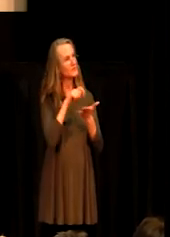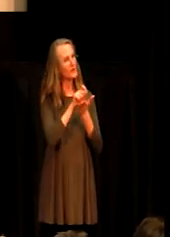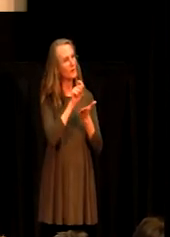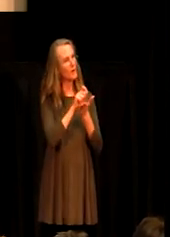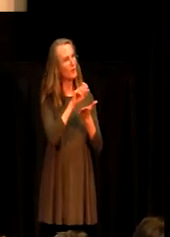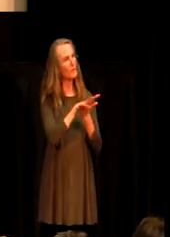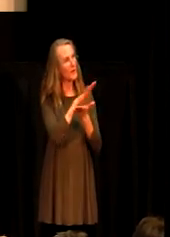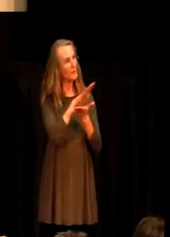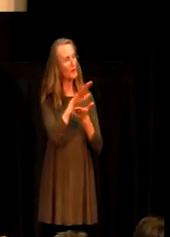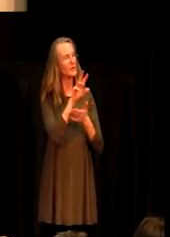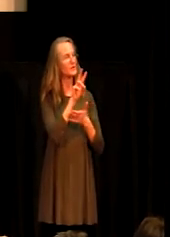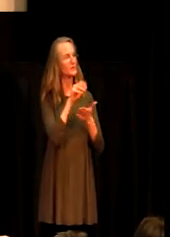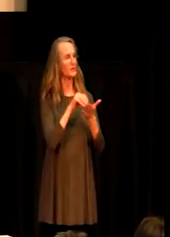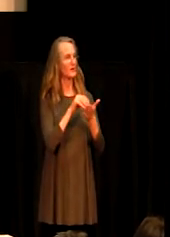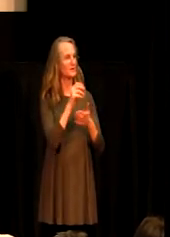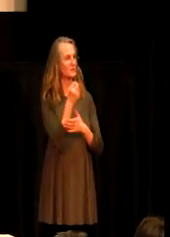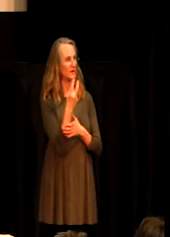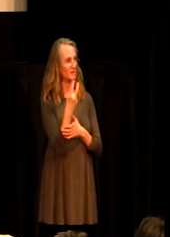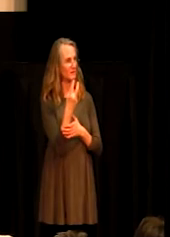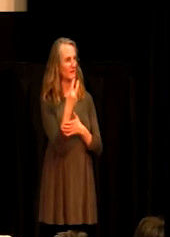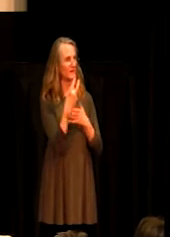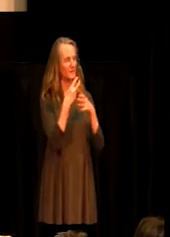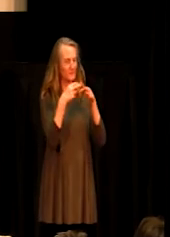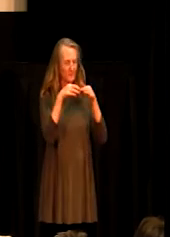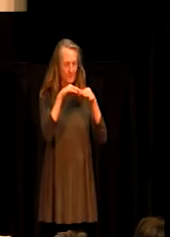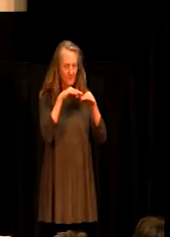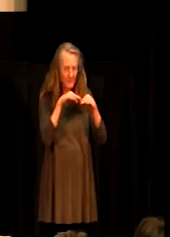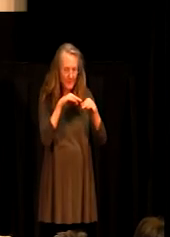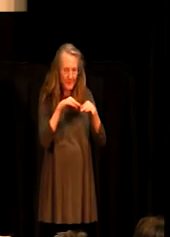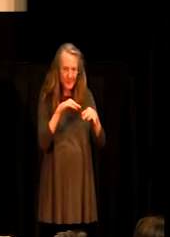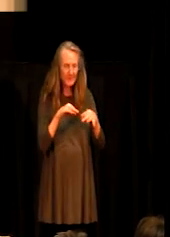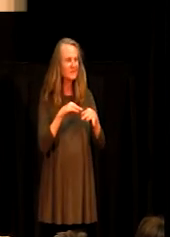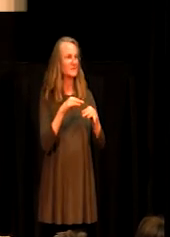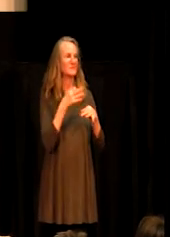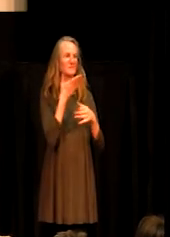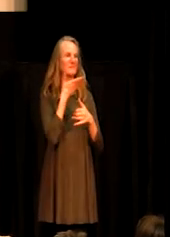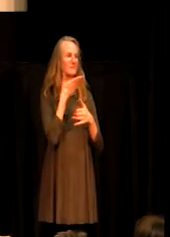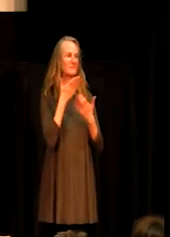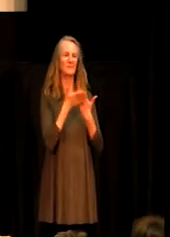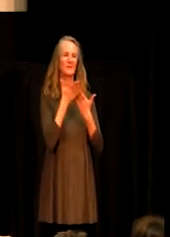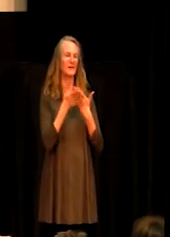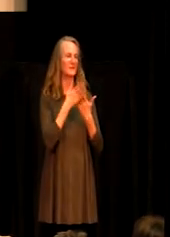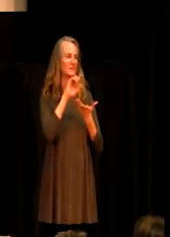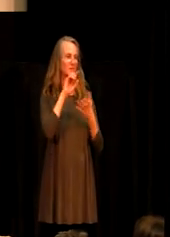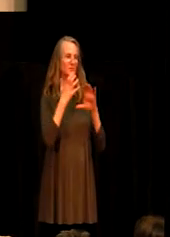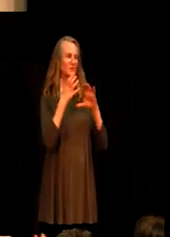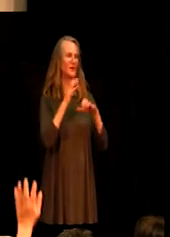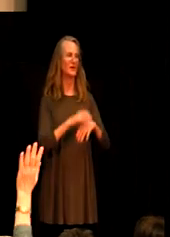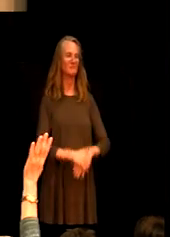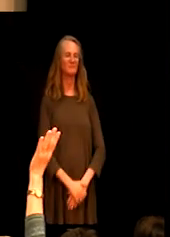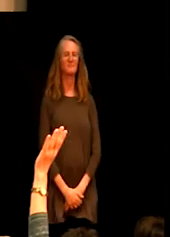paper. So when you start looking at details of that, there's easy to poke holes.